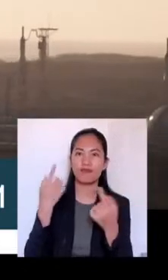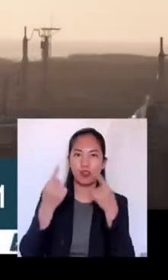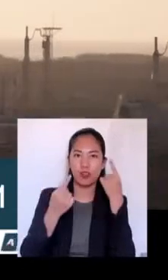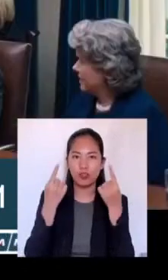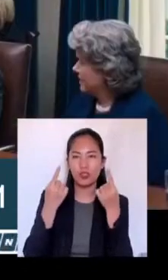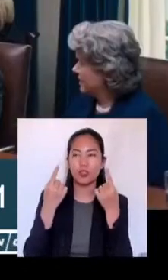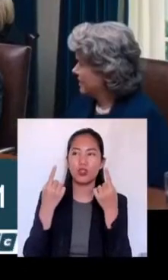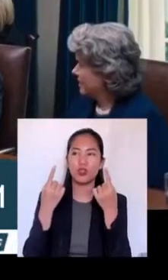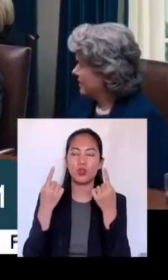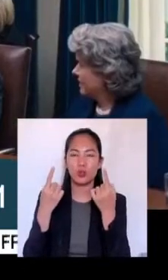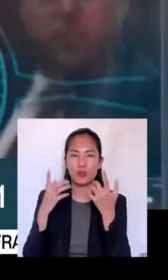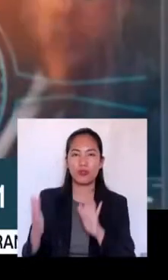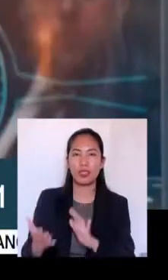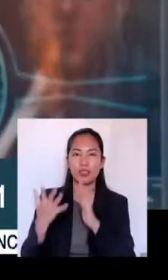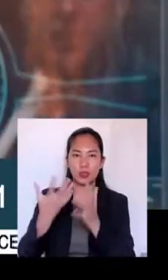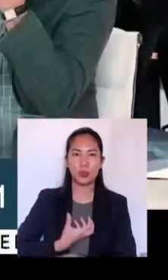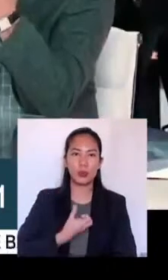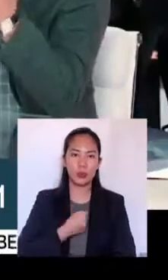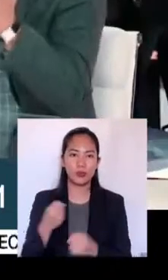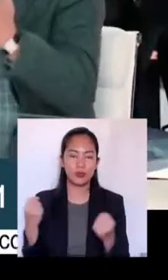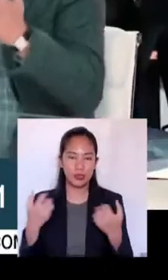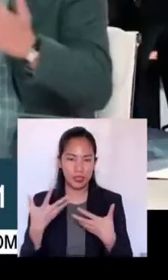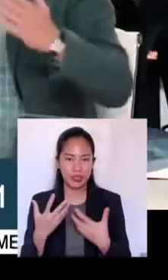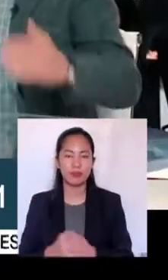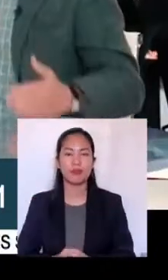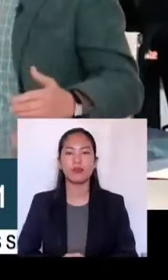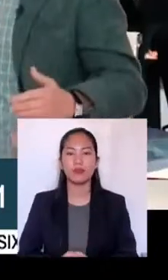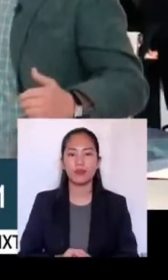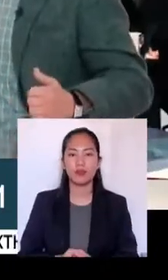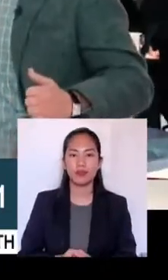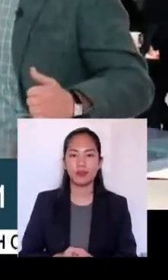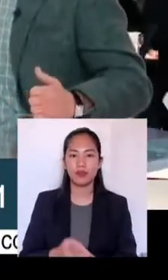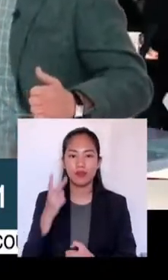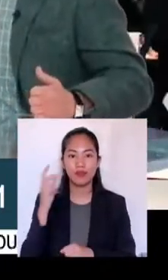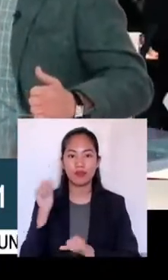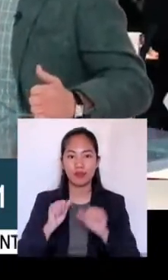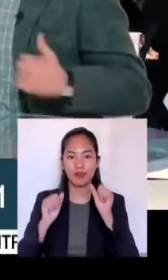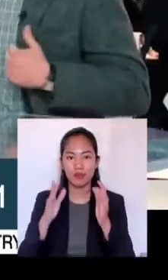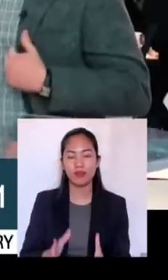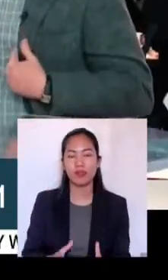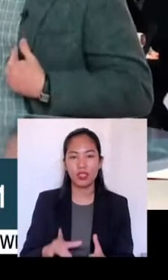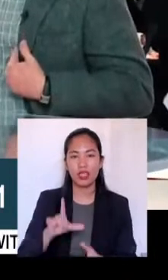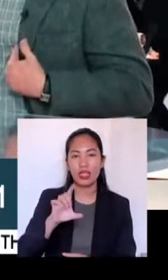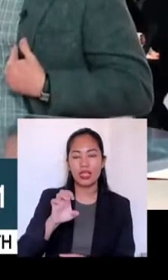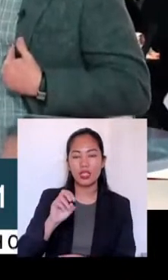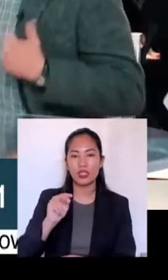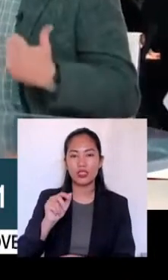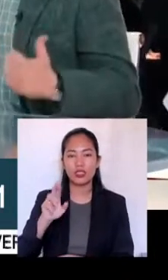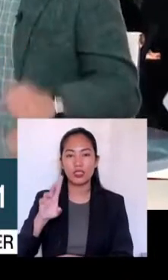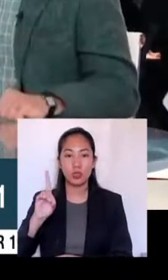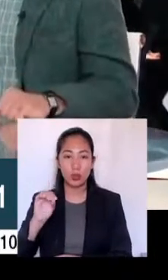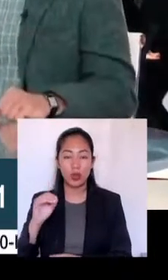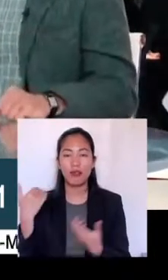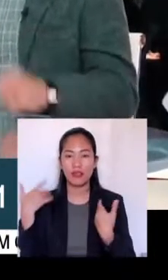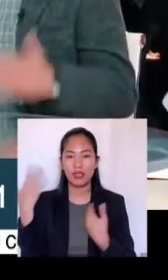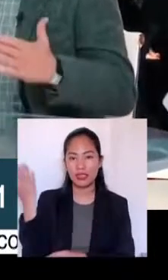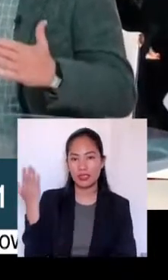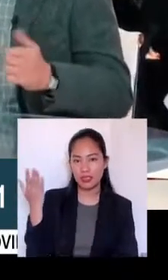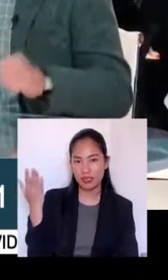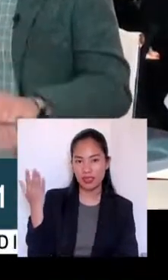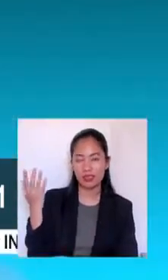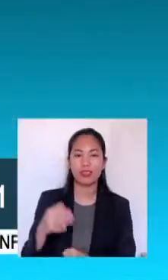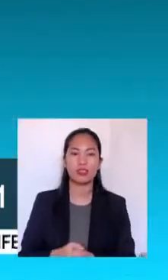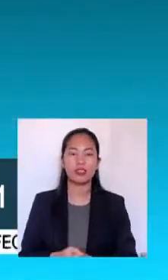own Dr. Strangelove, and watch for Leonardo DiCaprio's speech near the end that rivals Network's